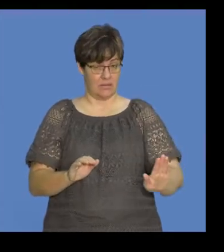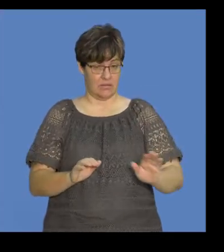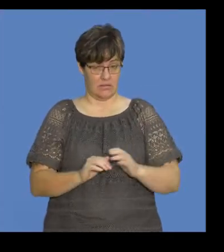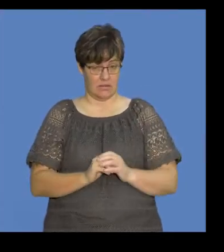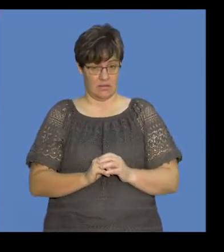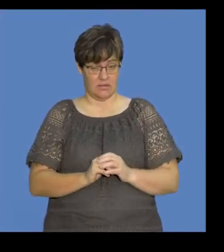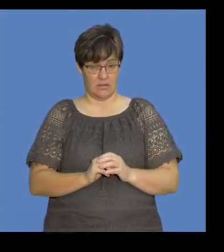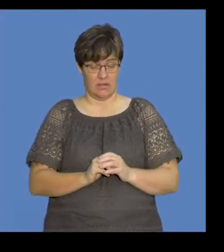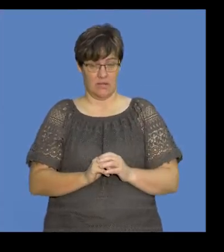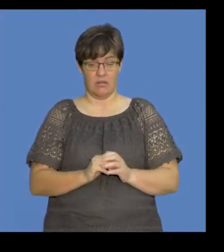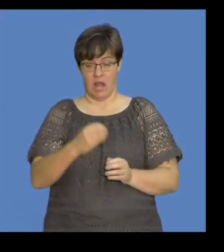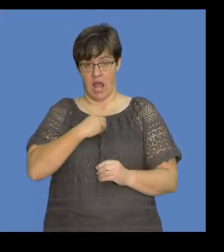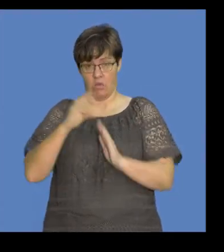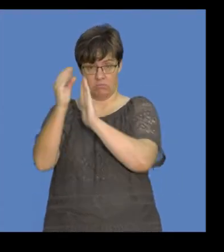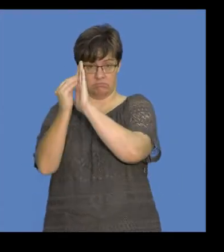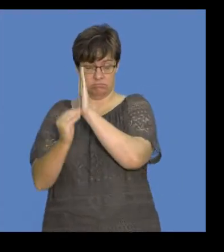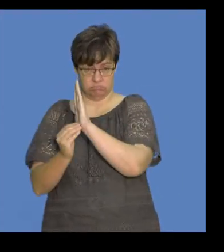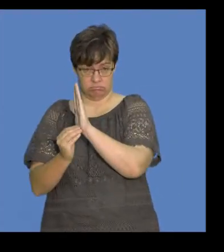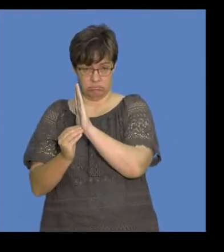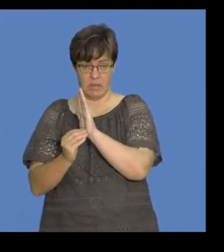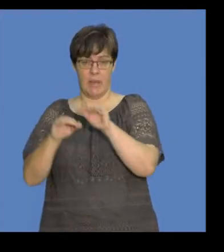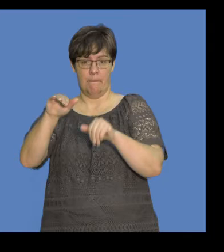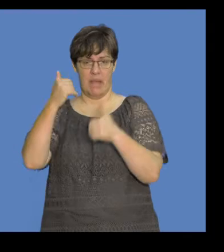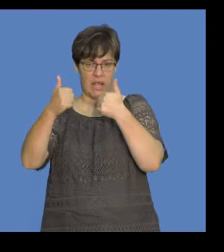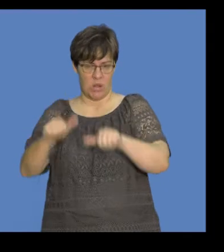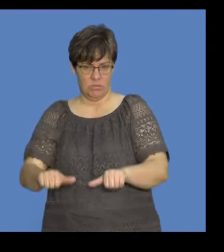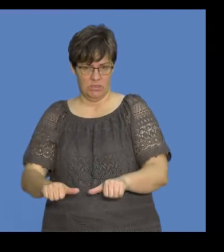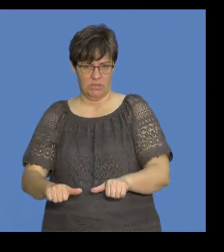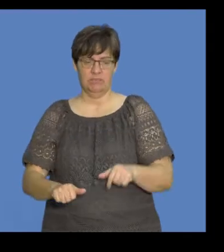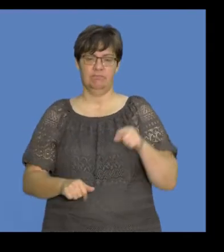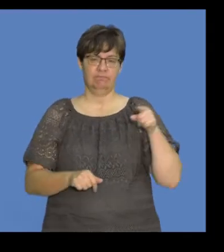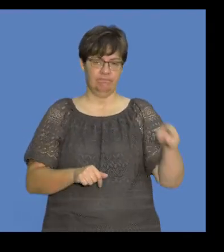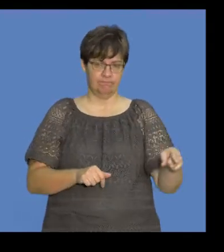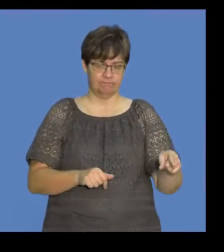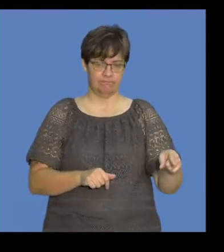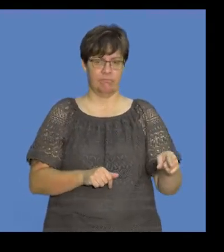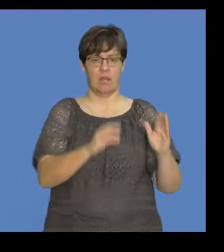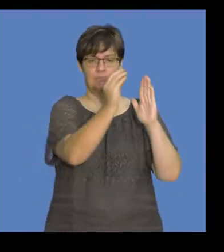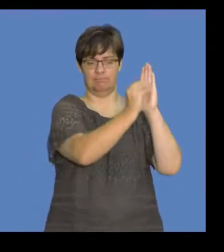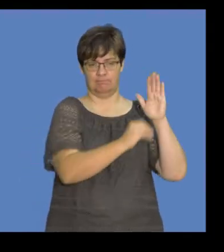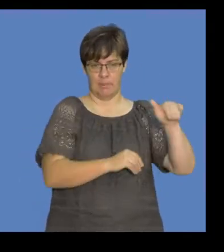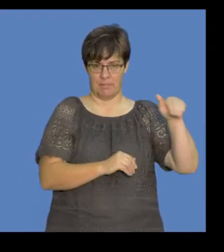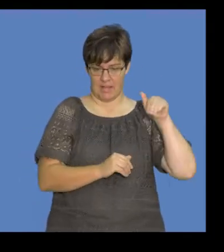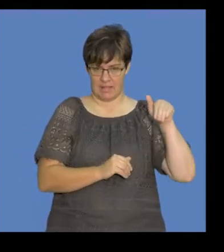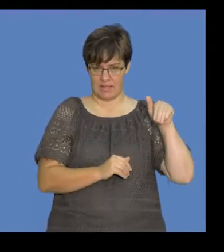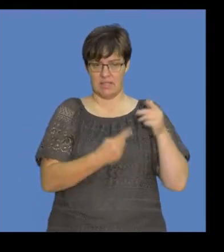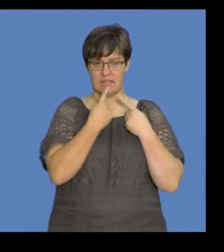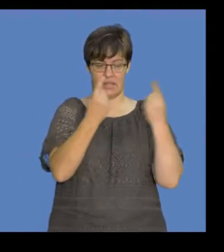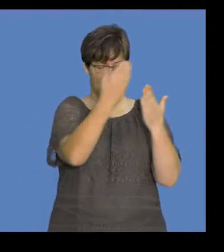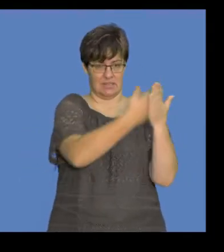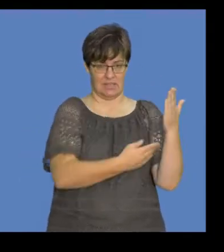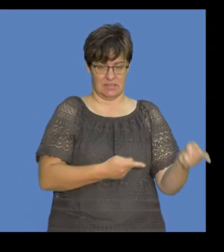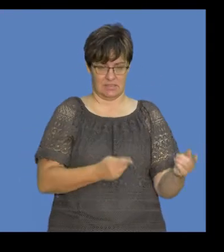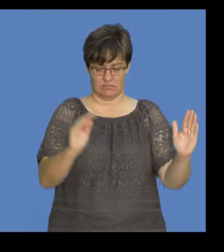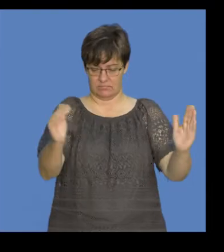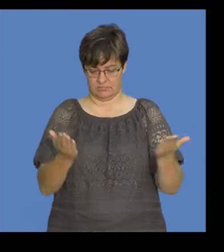right? Our records, the bank account, and the records of the bank obviously is the bank statement, and